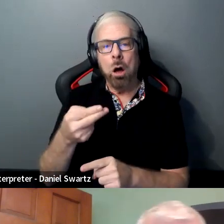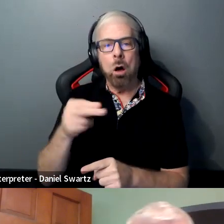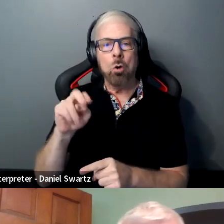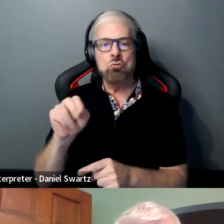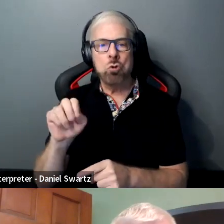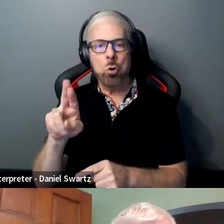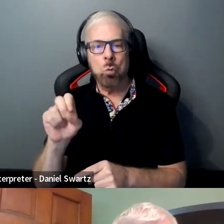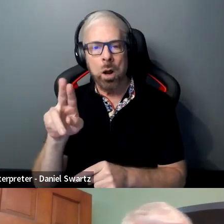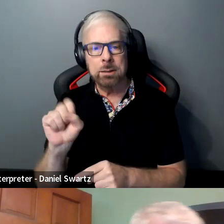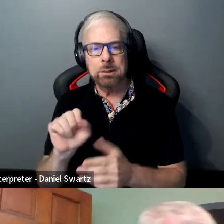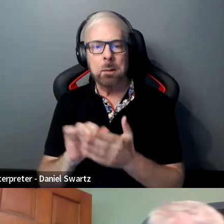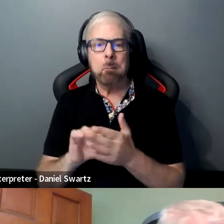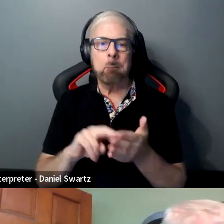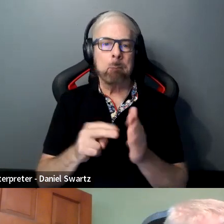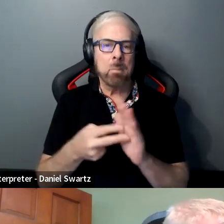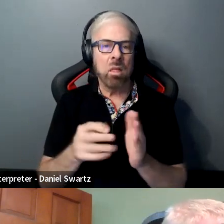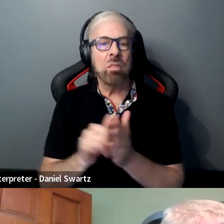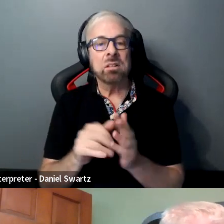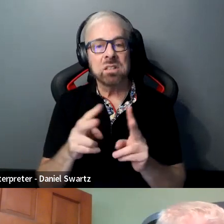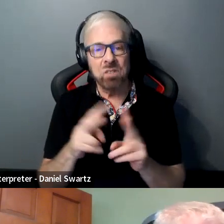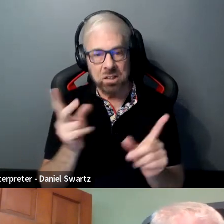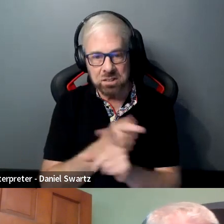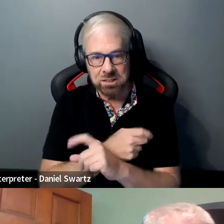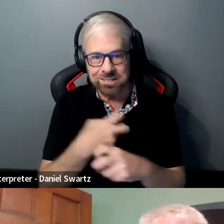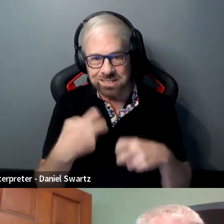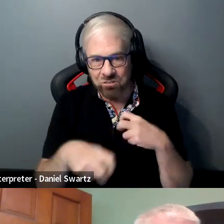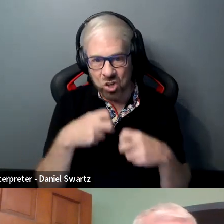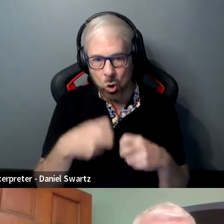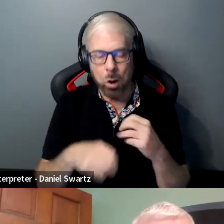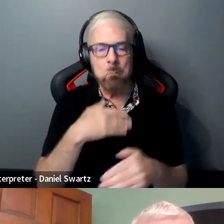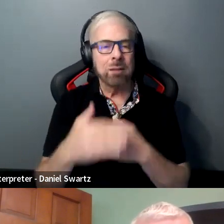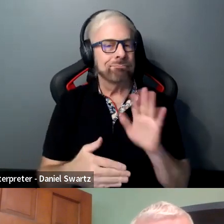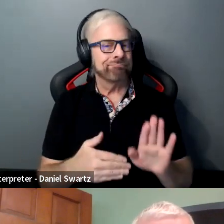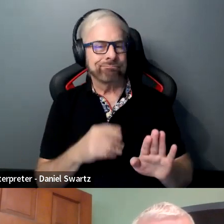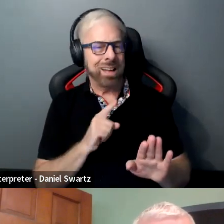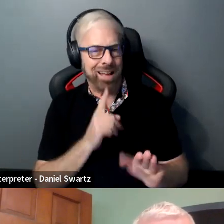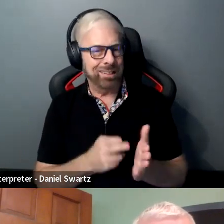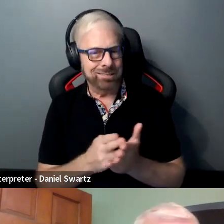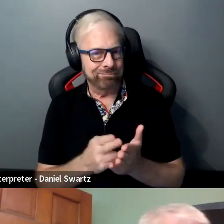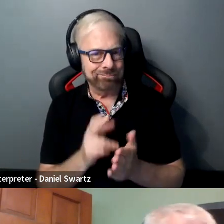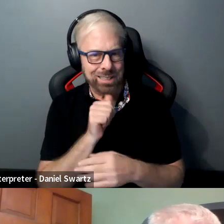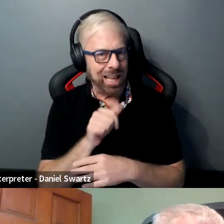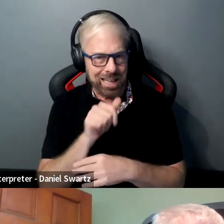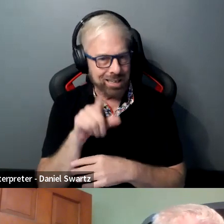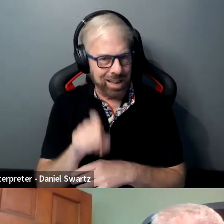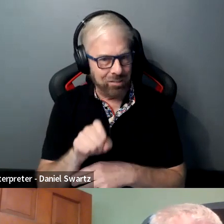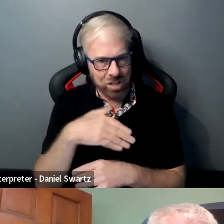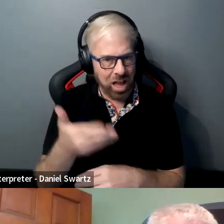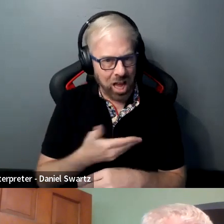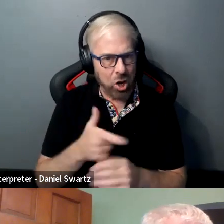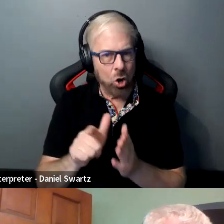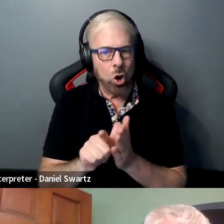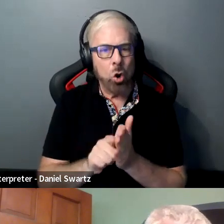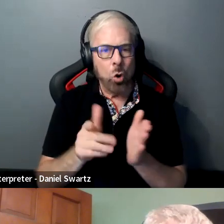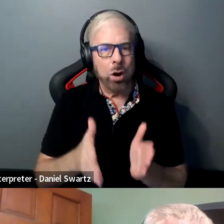it basically means that it's a very difficult process. Quite frankly, it's not. I haven't had to hire a lawyer to help me with